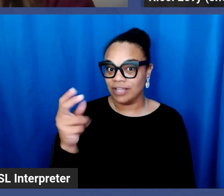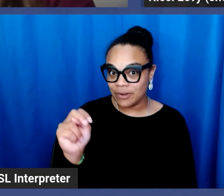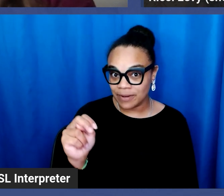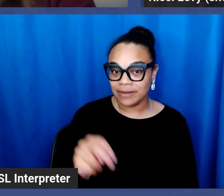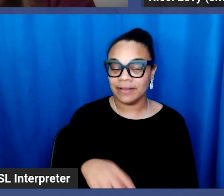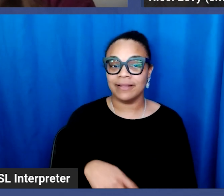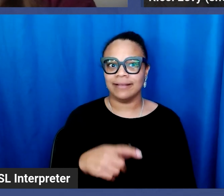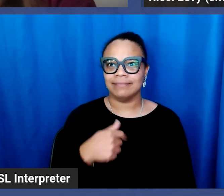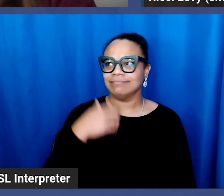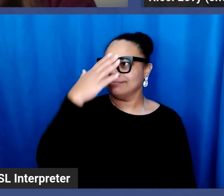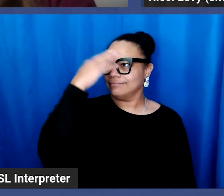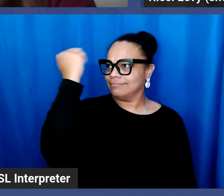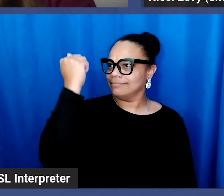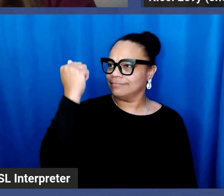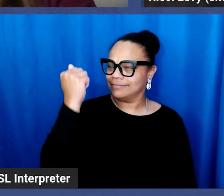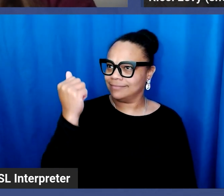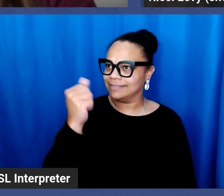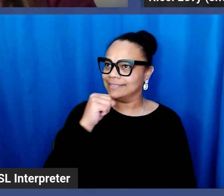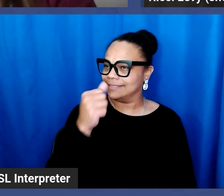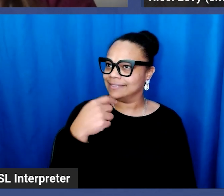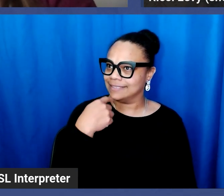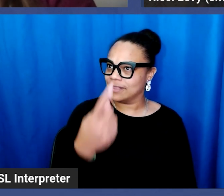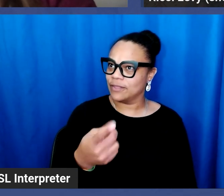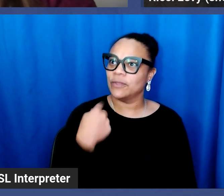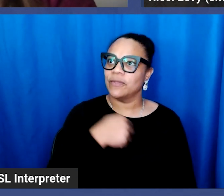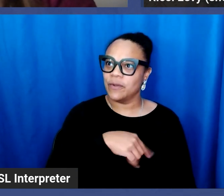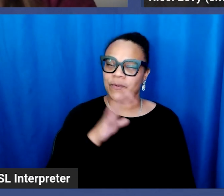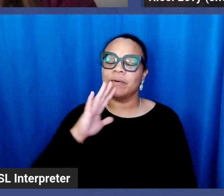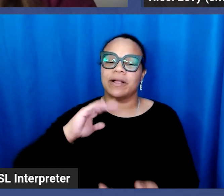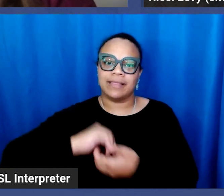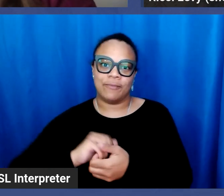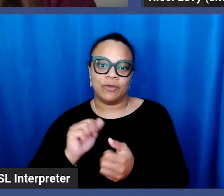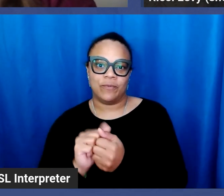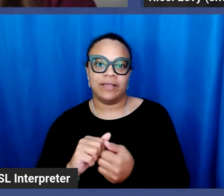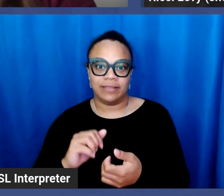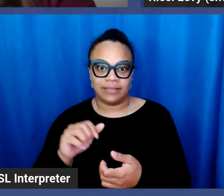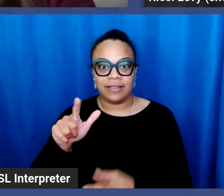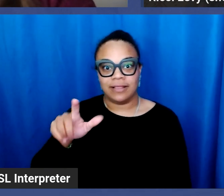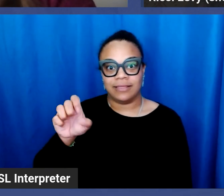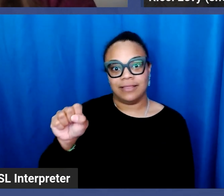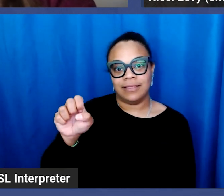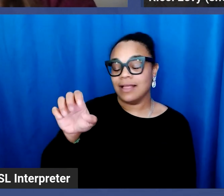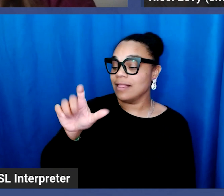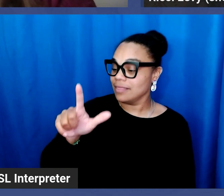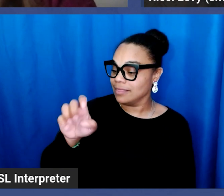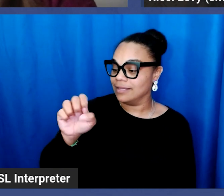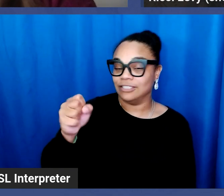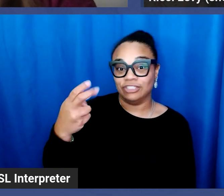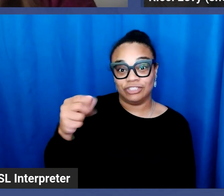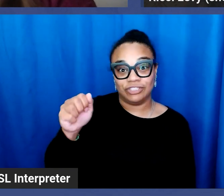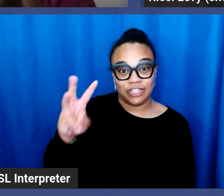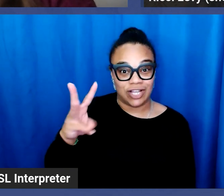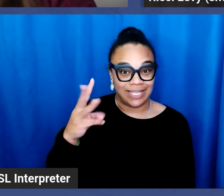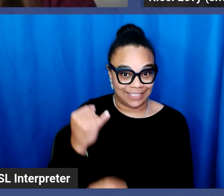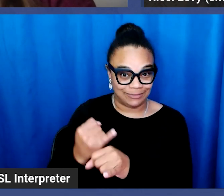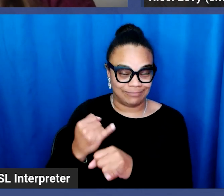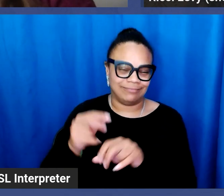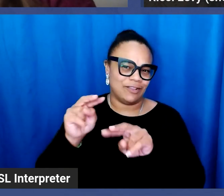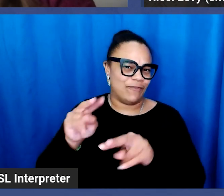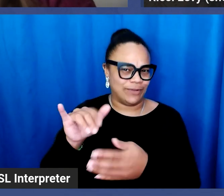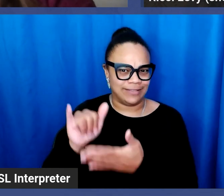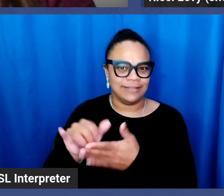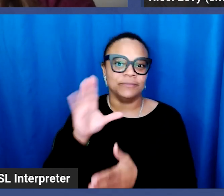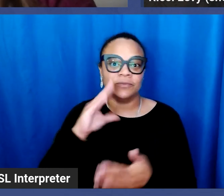I neglected to mention that we'll be collaborating with our partners at LaShaw Institute. Very much looking forward to that. We're going to be